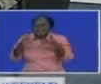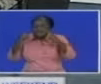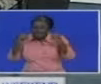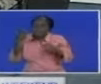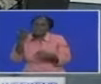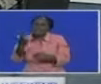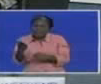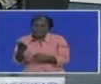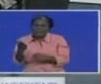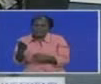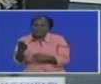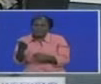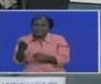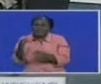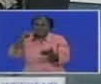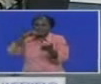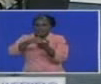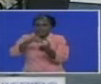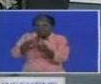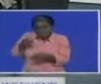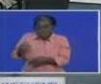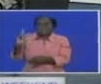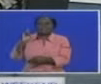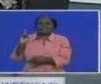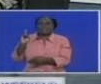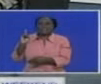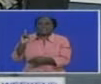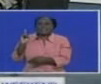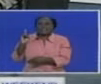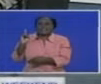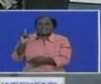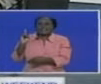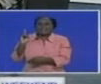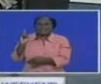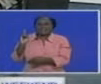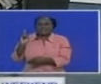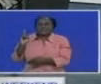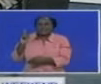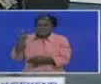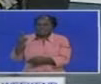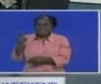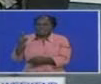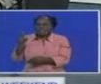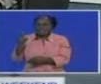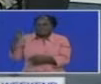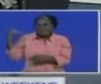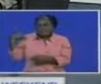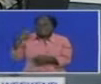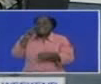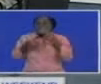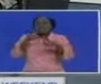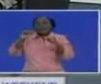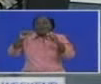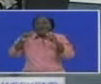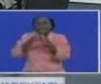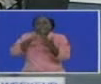made, including by yourself, that, you know, seem like it's a bully. Of course, this is in reaction to what happened at the